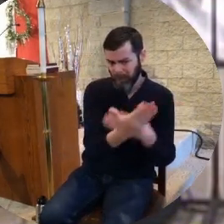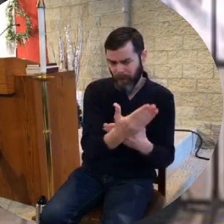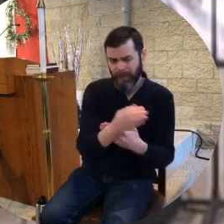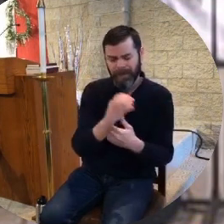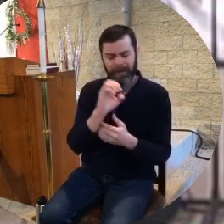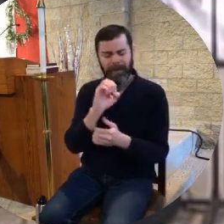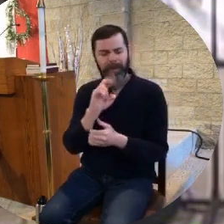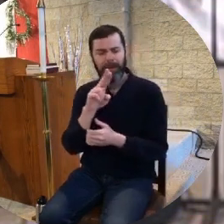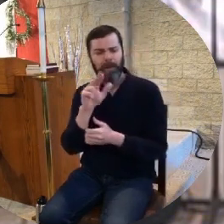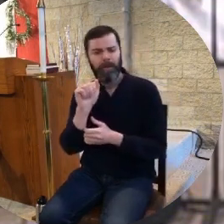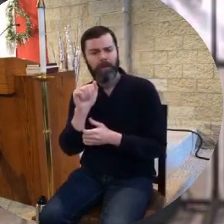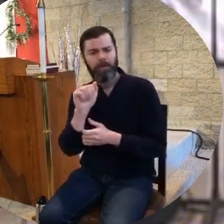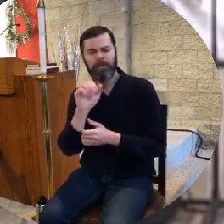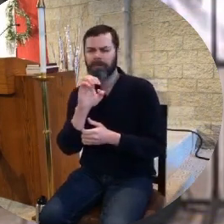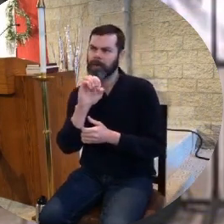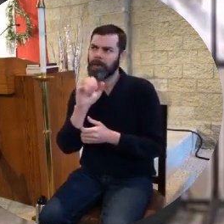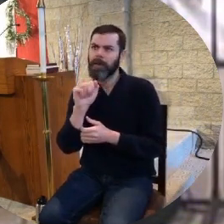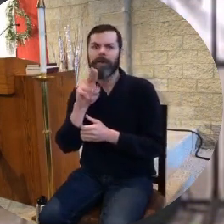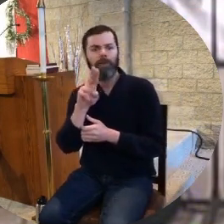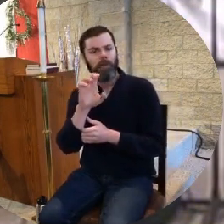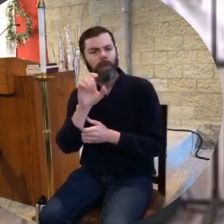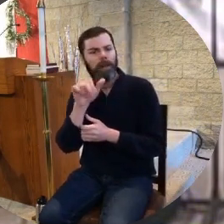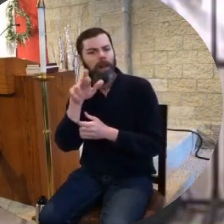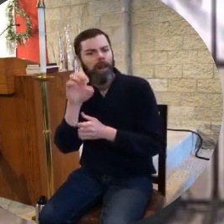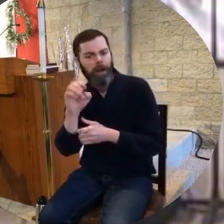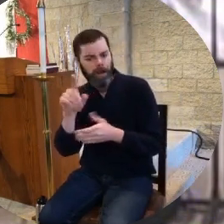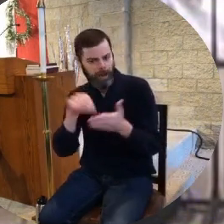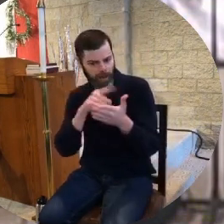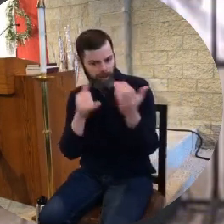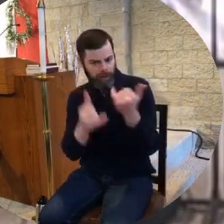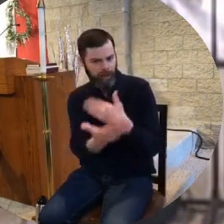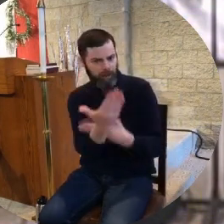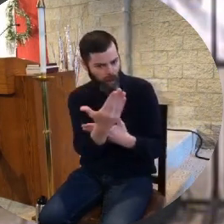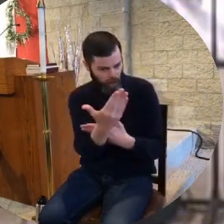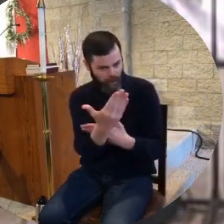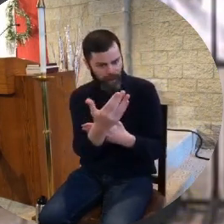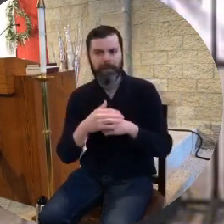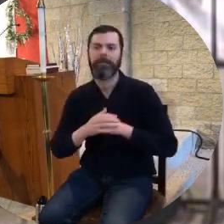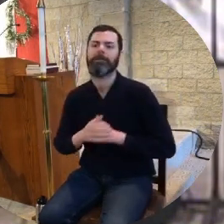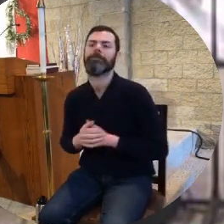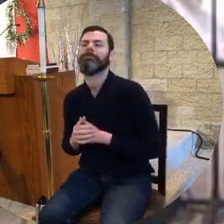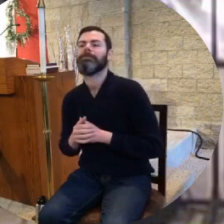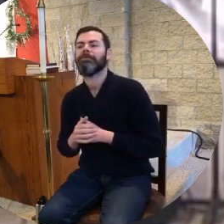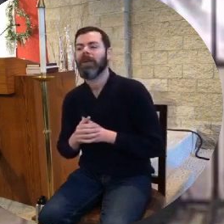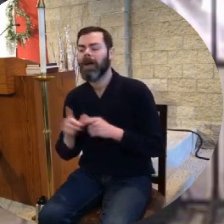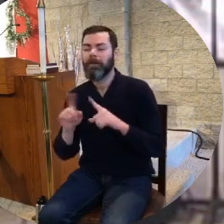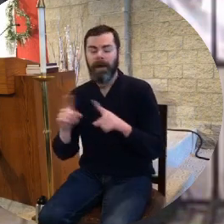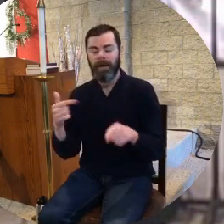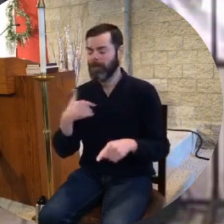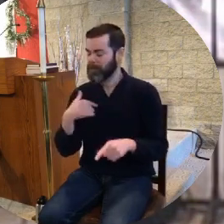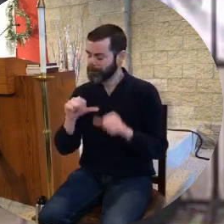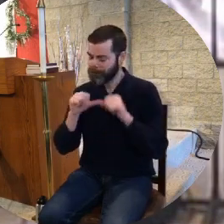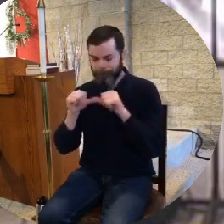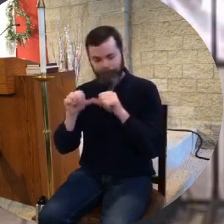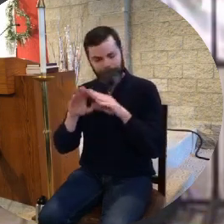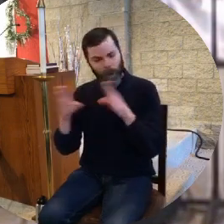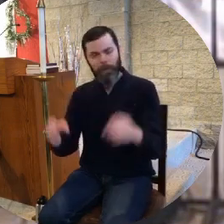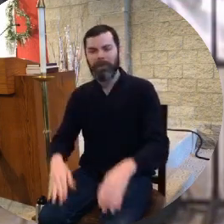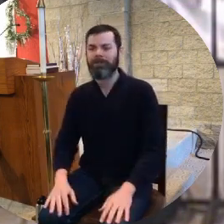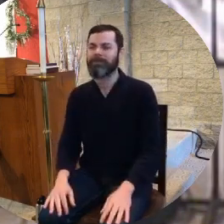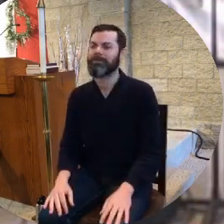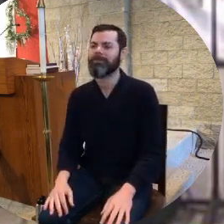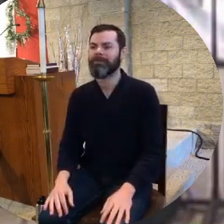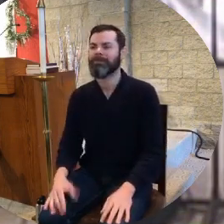canceled church this morning. But I am so grateful that we didn't. I learned my lesson the first year I was here. not to cancel church. So we're just